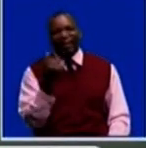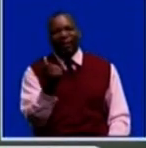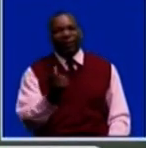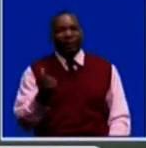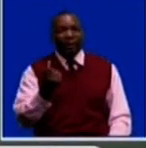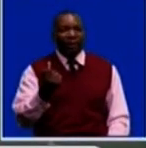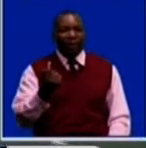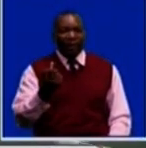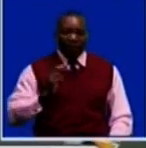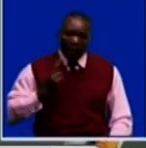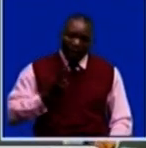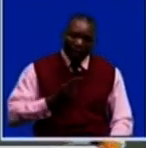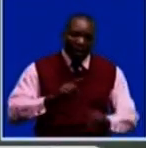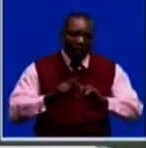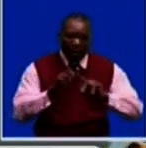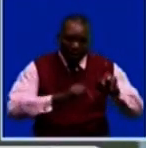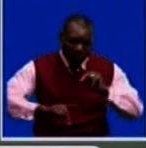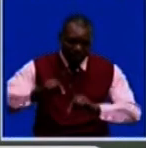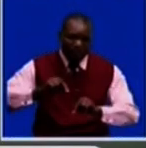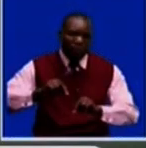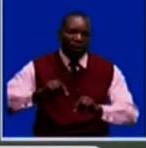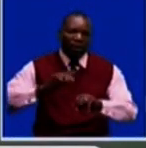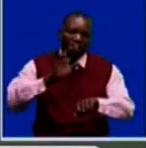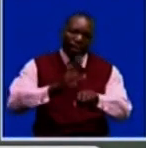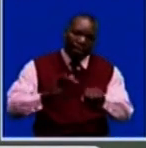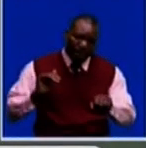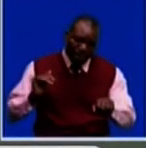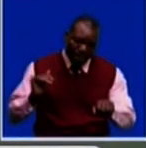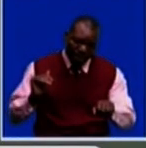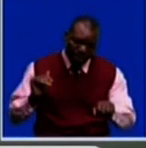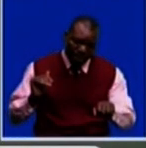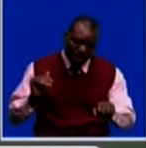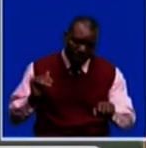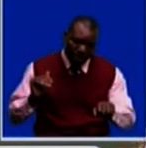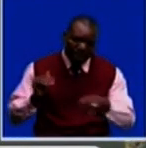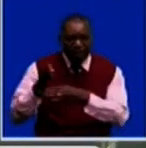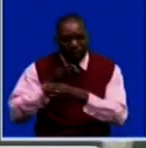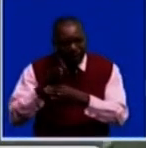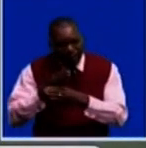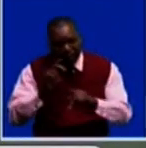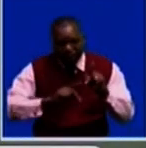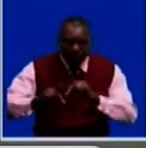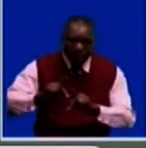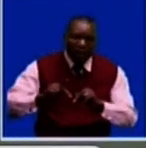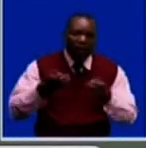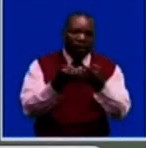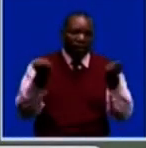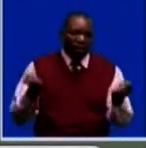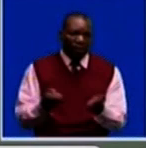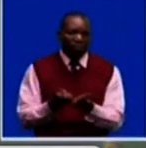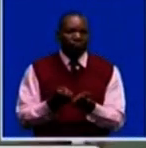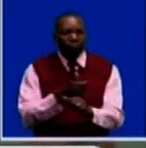we've invited different people from all walks of life, all walks of businesses, it means already the environment is